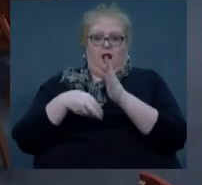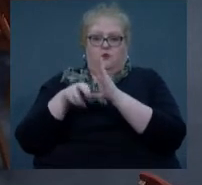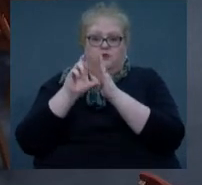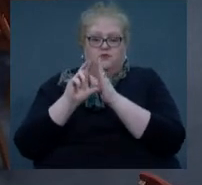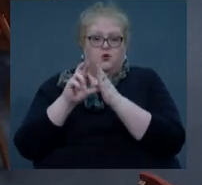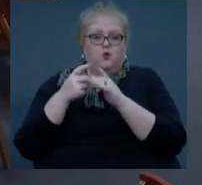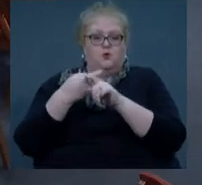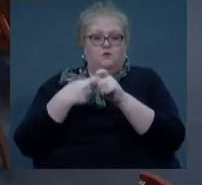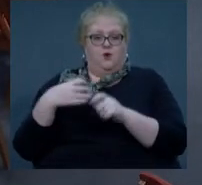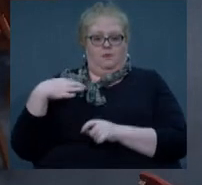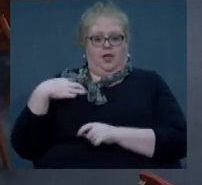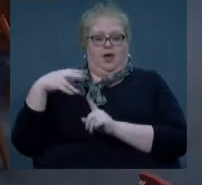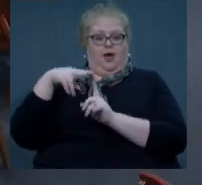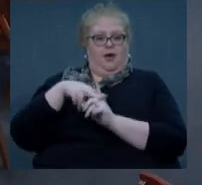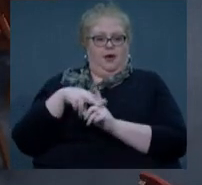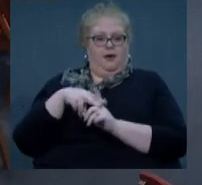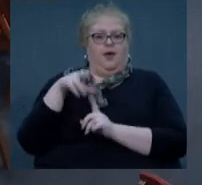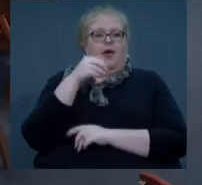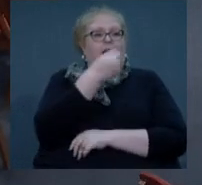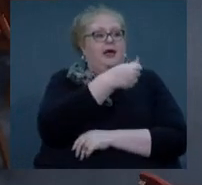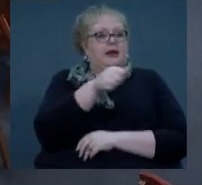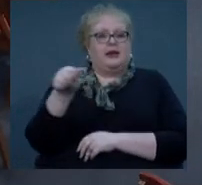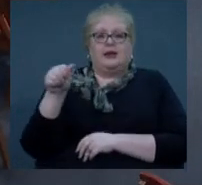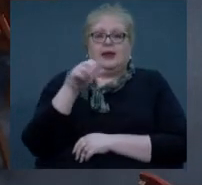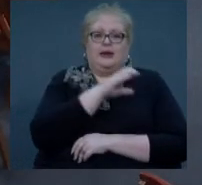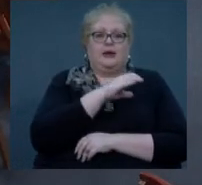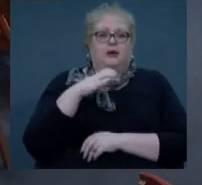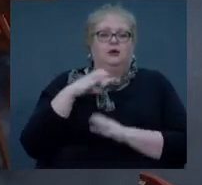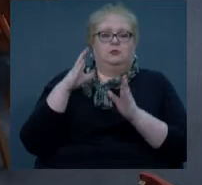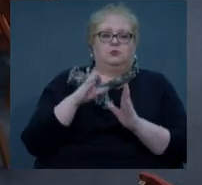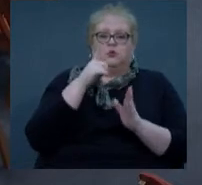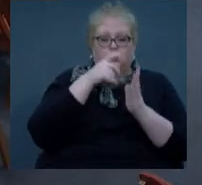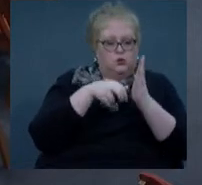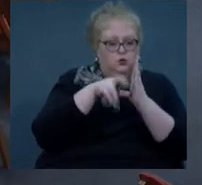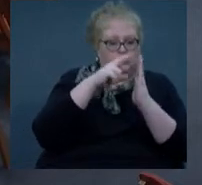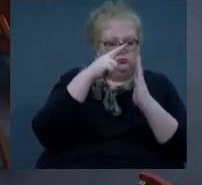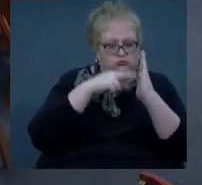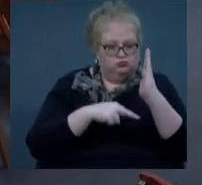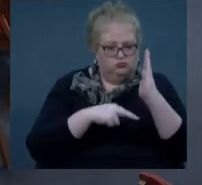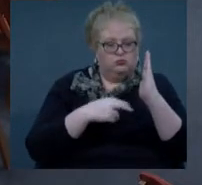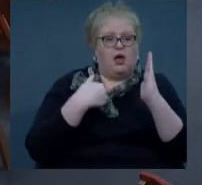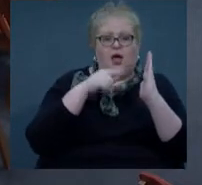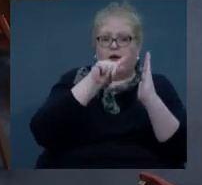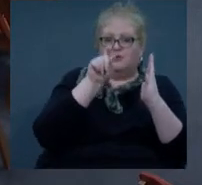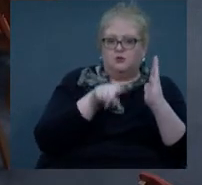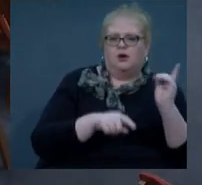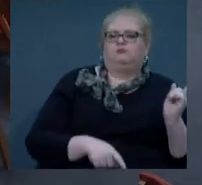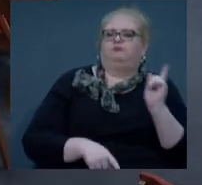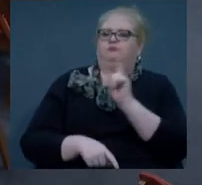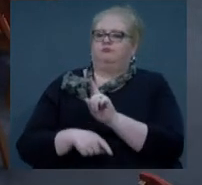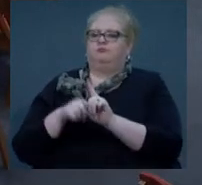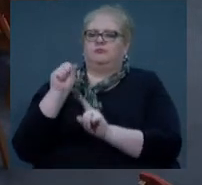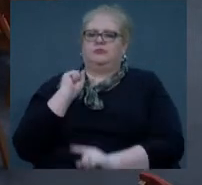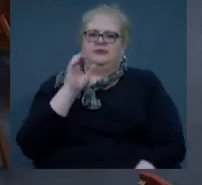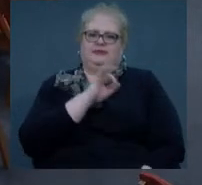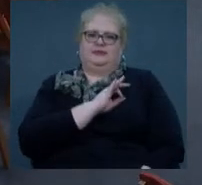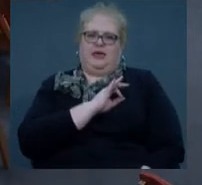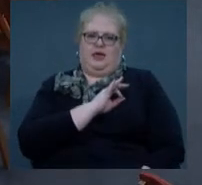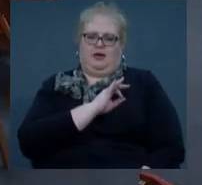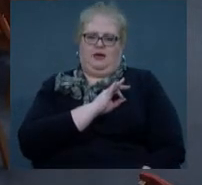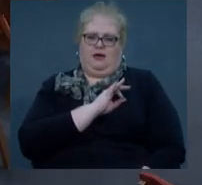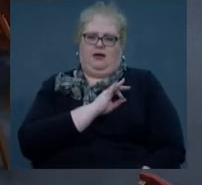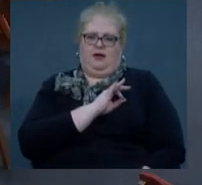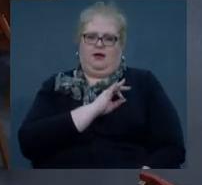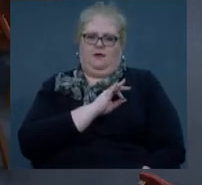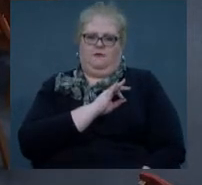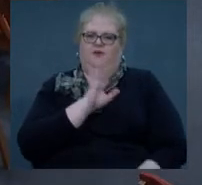takes time to read the information, and if they have questions, they can go back to staff. That's basically what the committee meeting